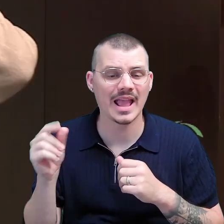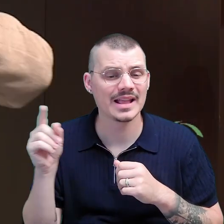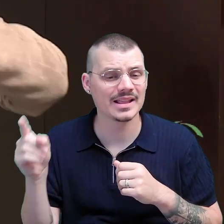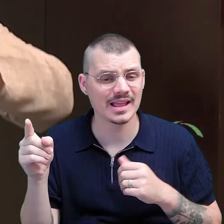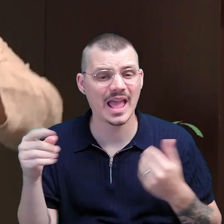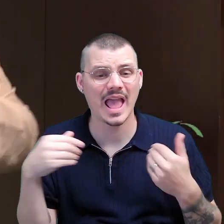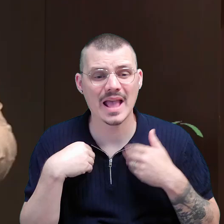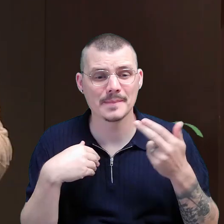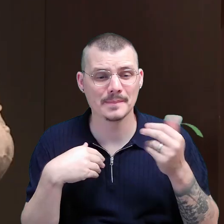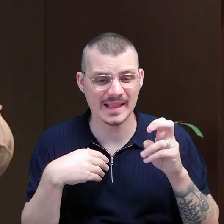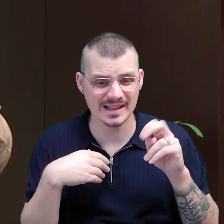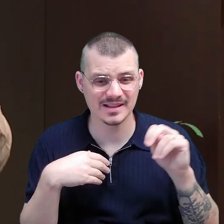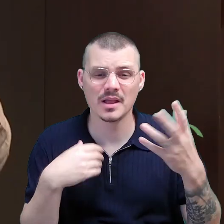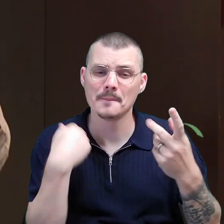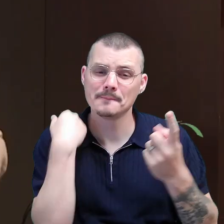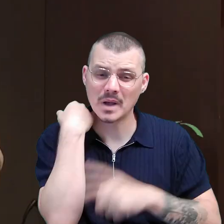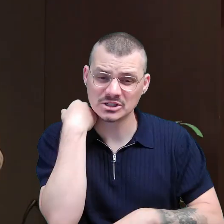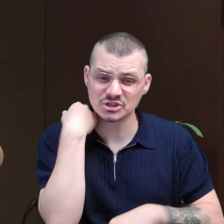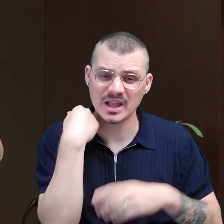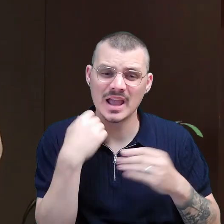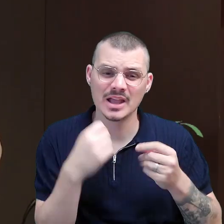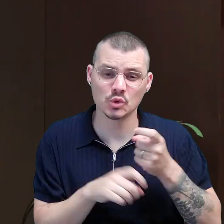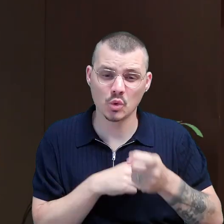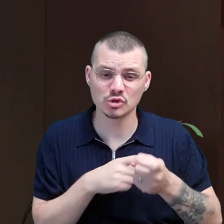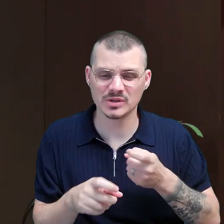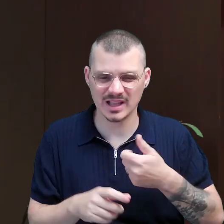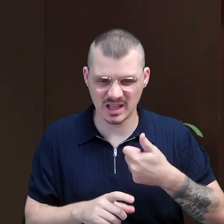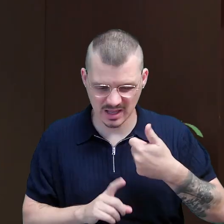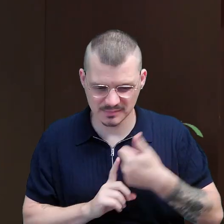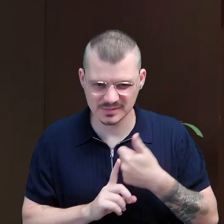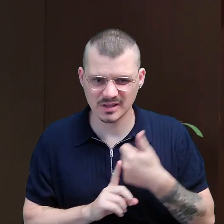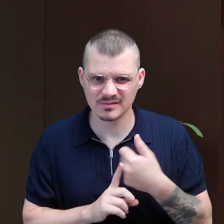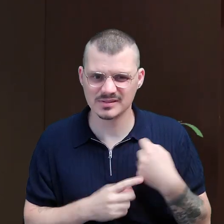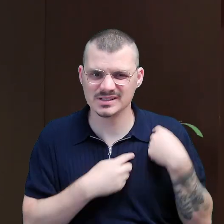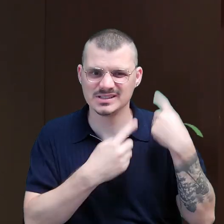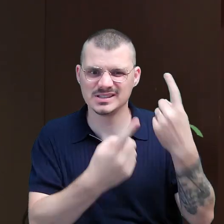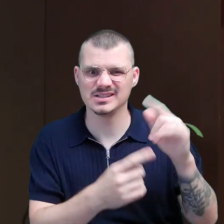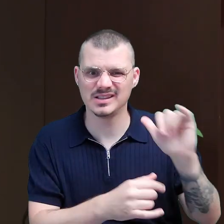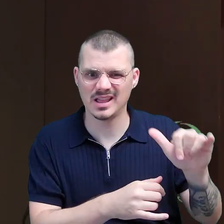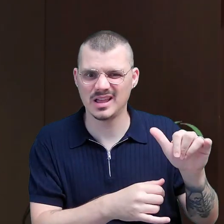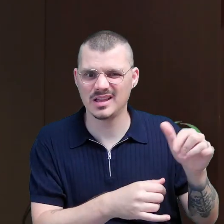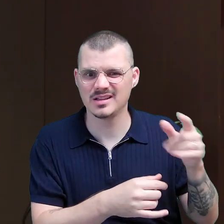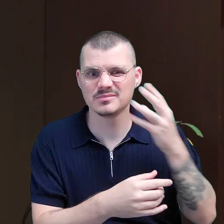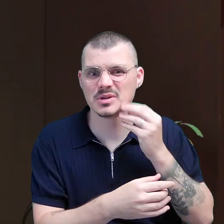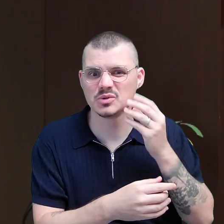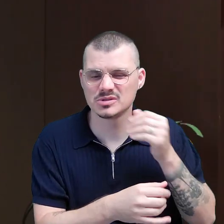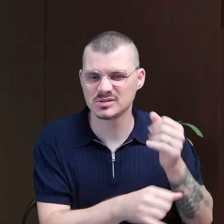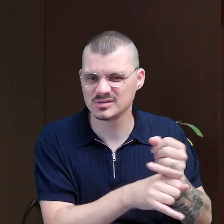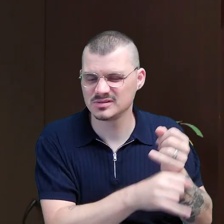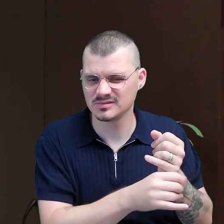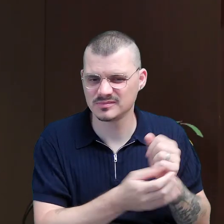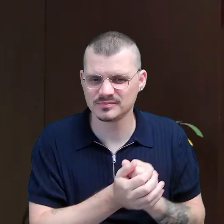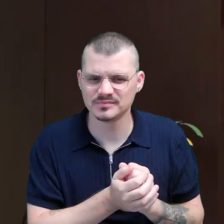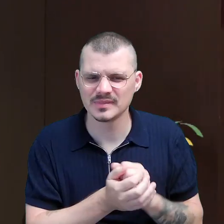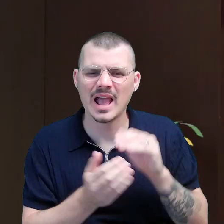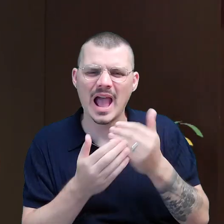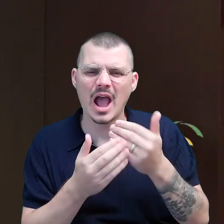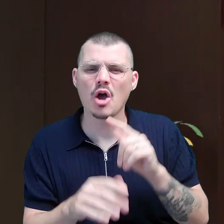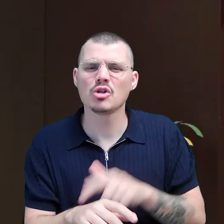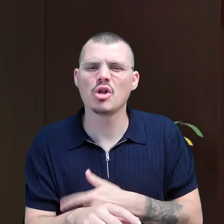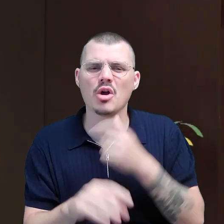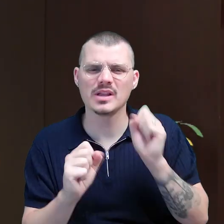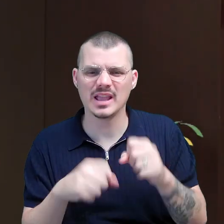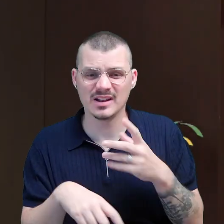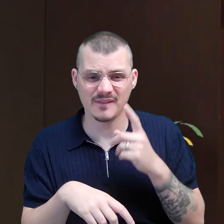And he had been punishing and torturing himself ever since. How